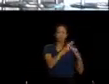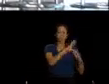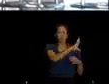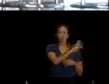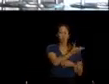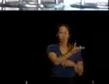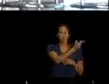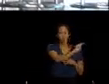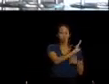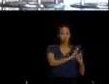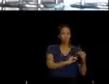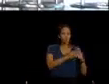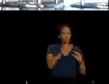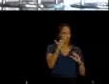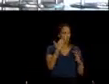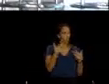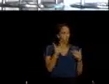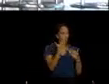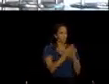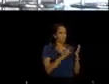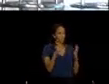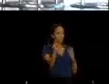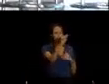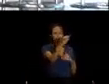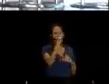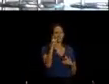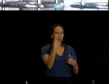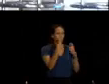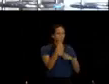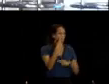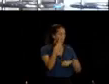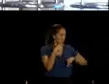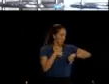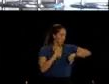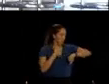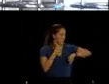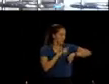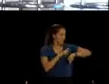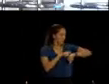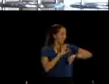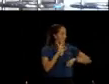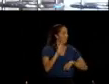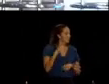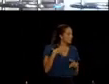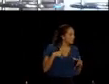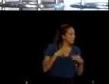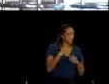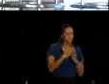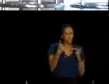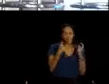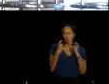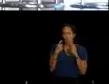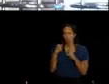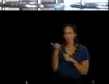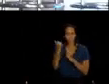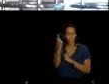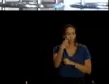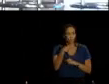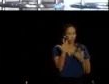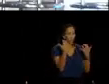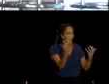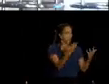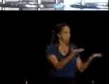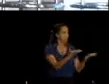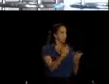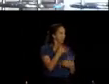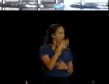I know we have some questions in the audience. I do think we have a little time to take a few questions from anyone in the audience